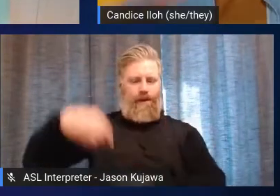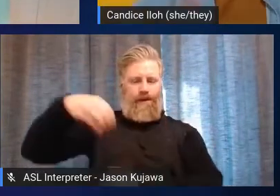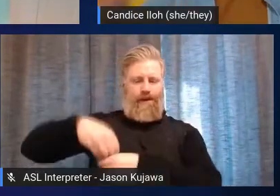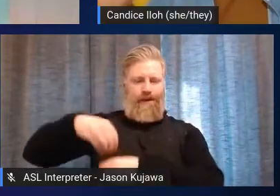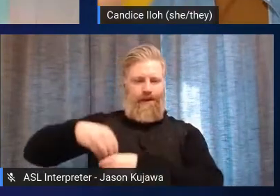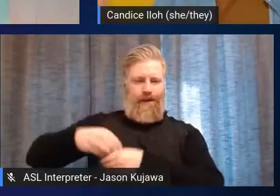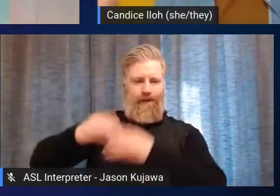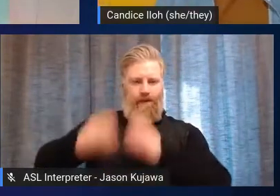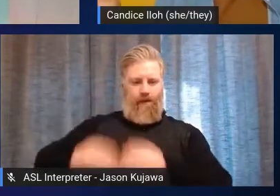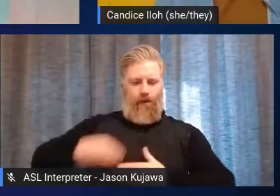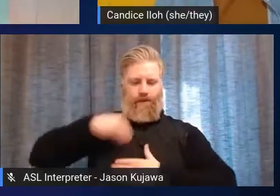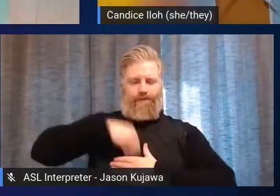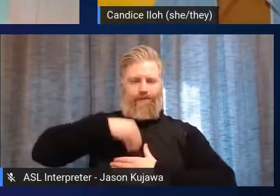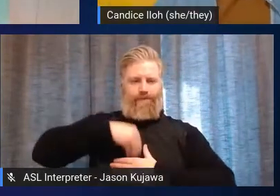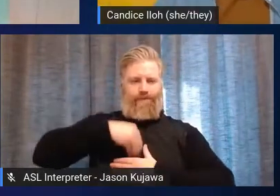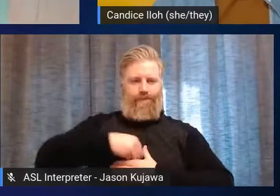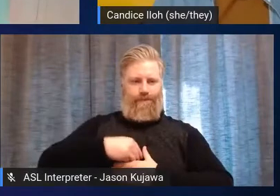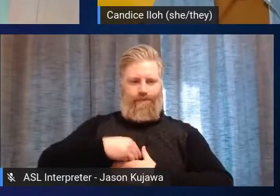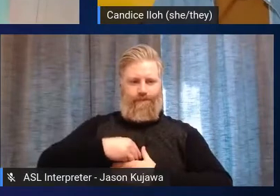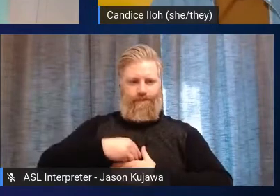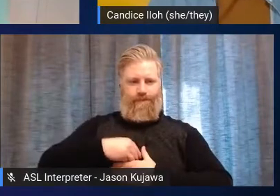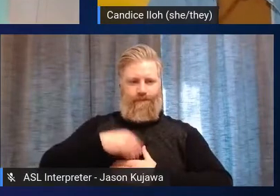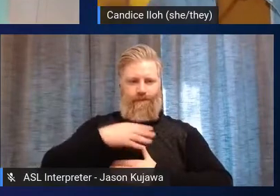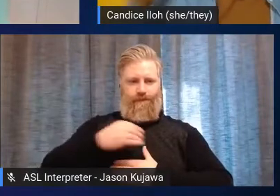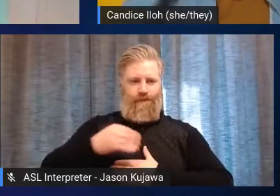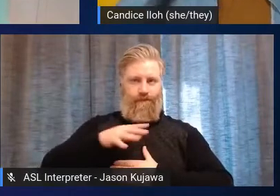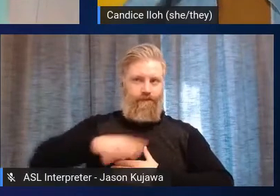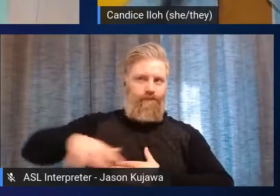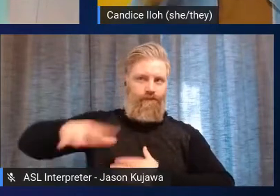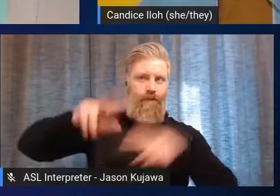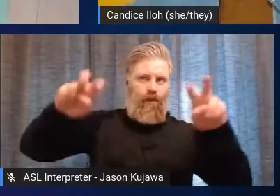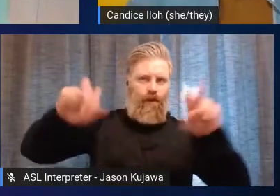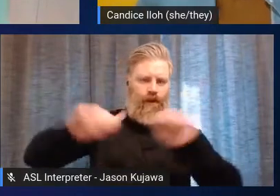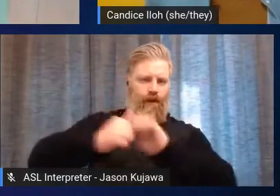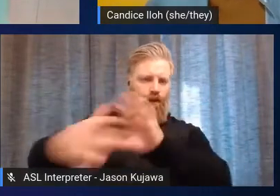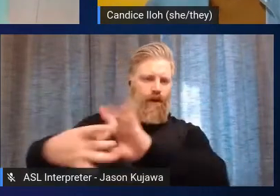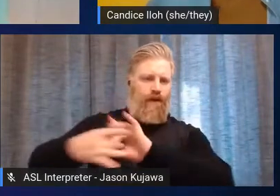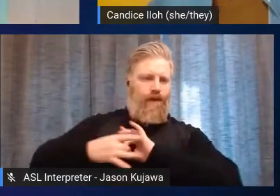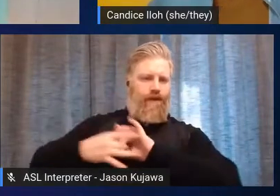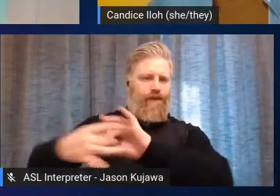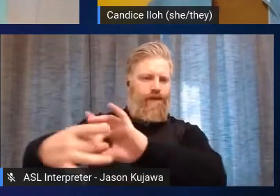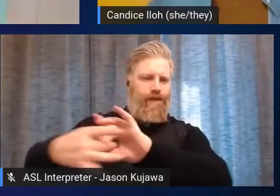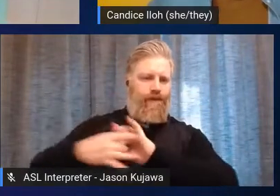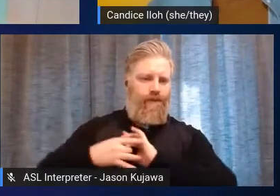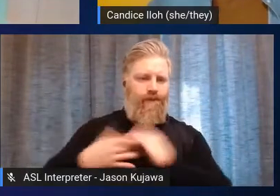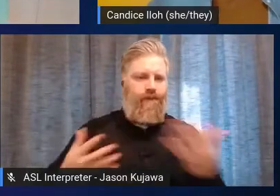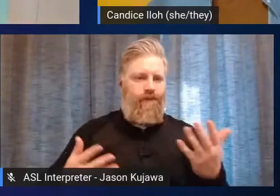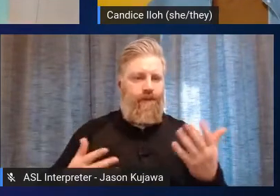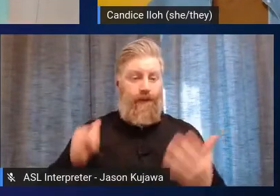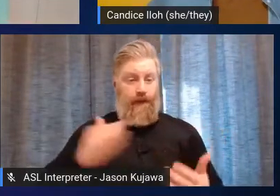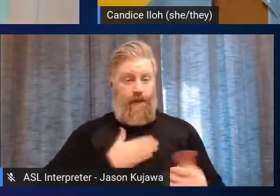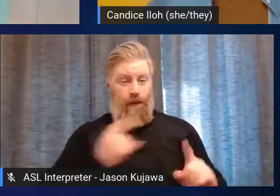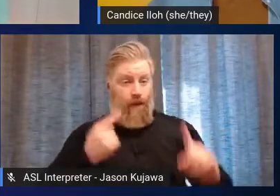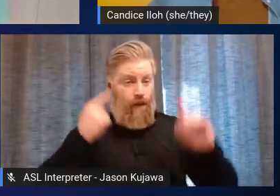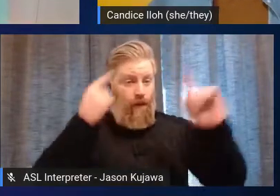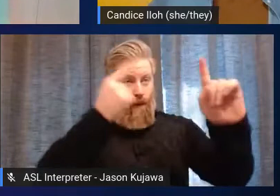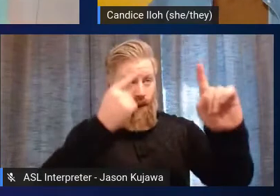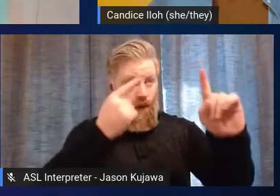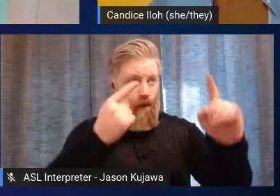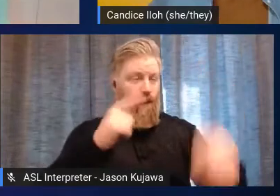how it connects to those issues on the outside. And so I don't think that that's what the goal was, but I think like